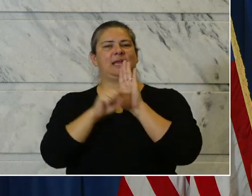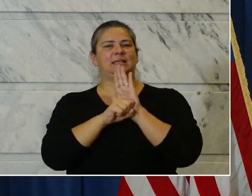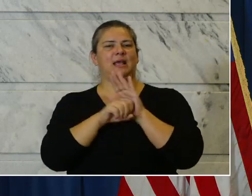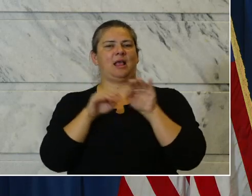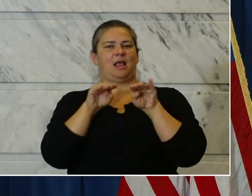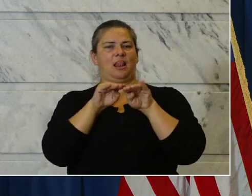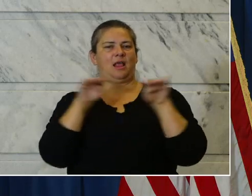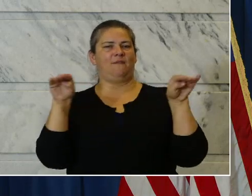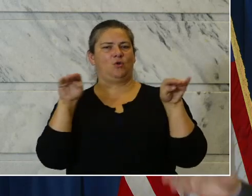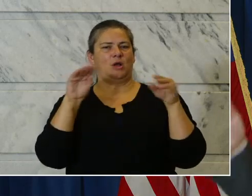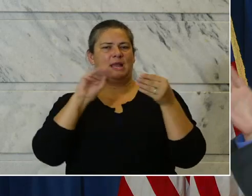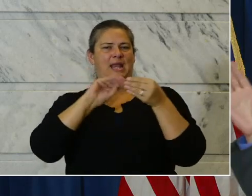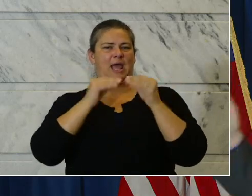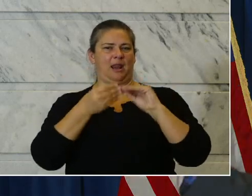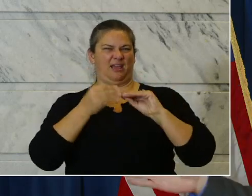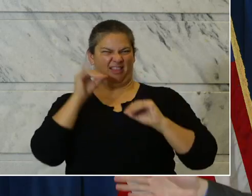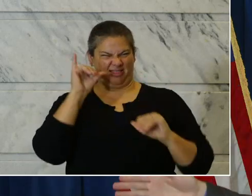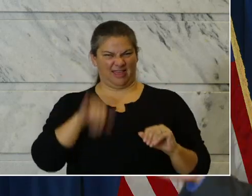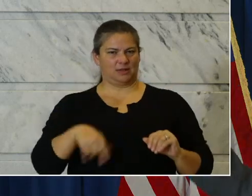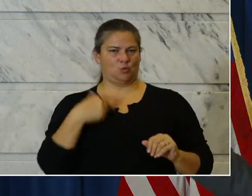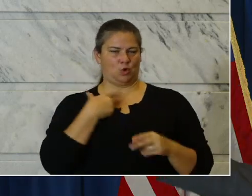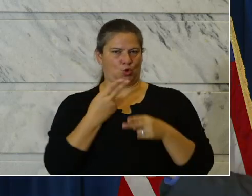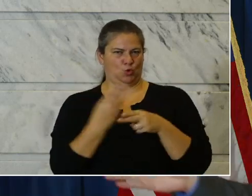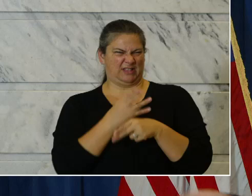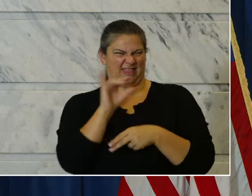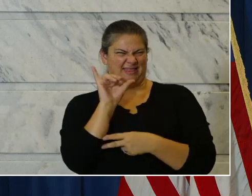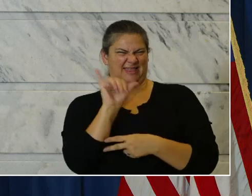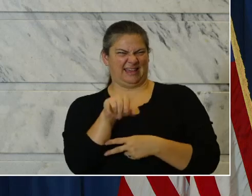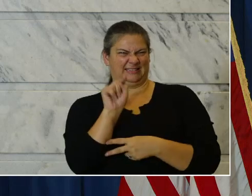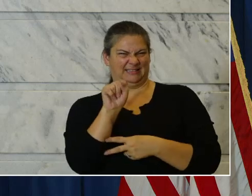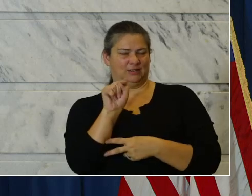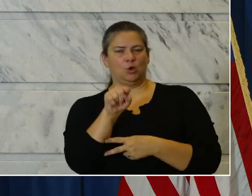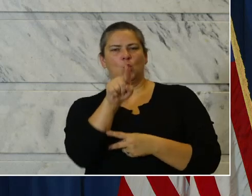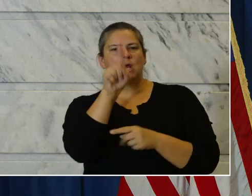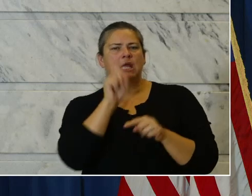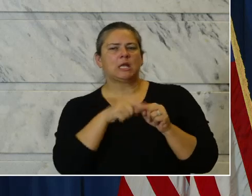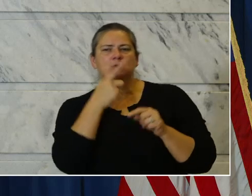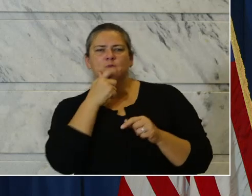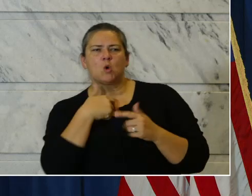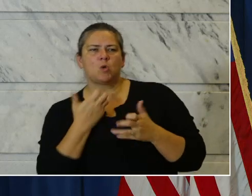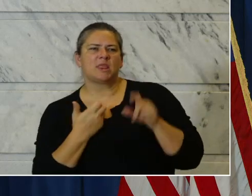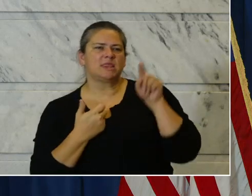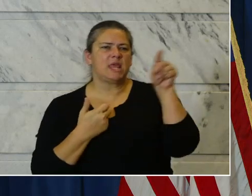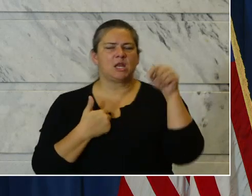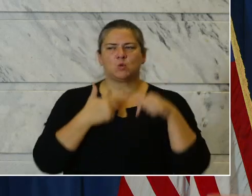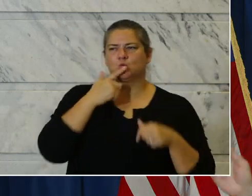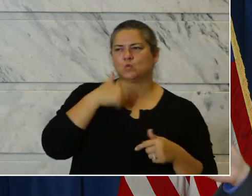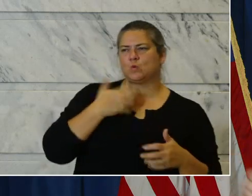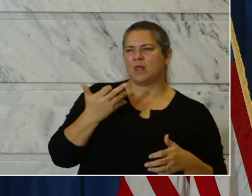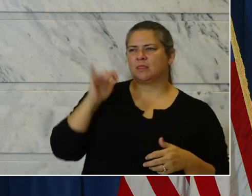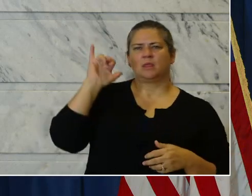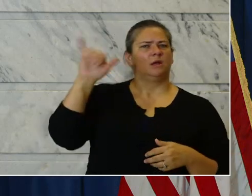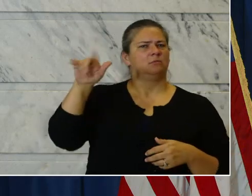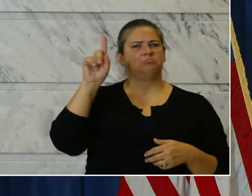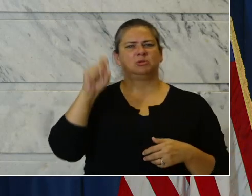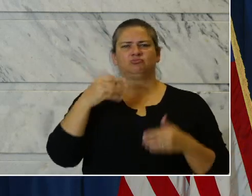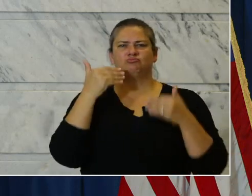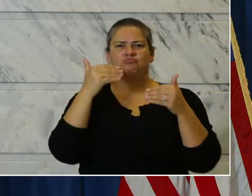can't pick and choose your data set. We give you the guidance, you use the data that we use to reach that guidance. That's how that works. So if we go to the next